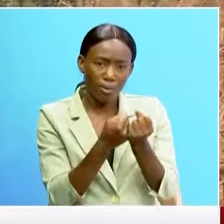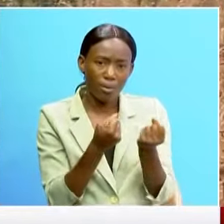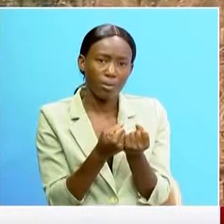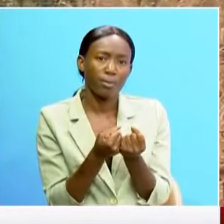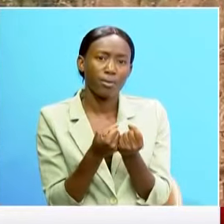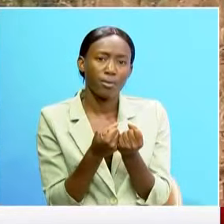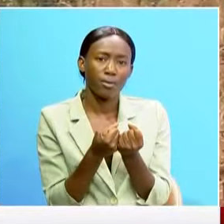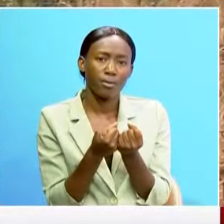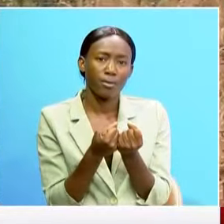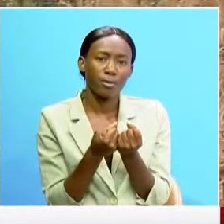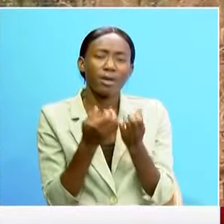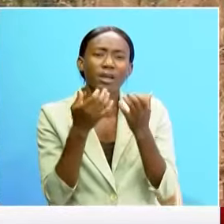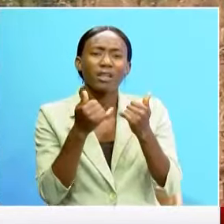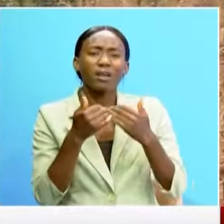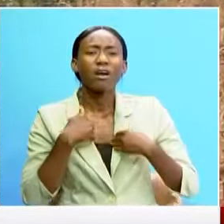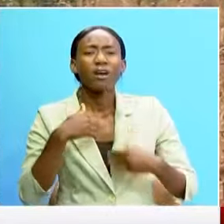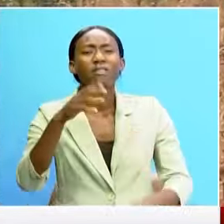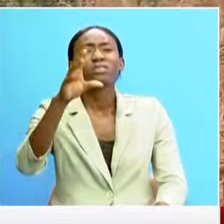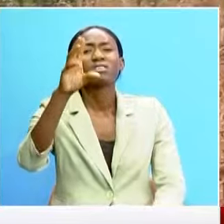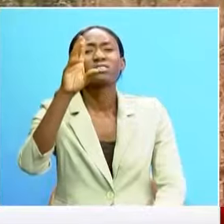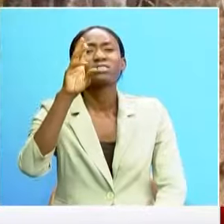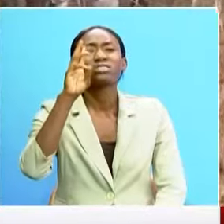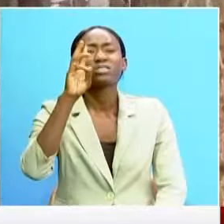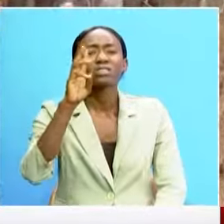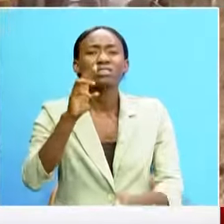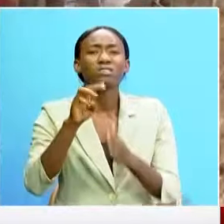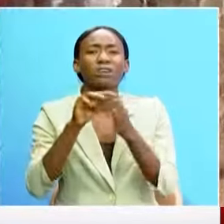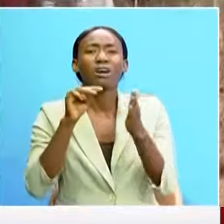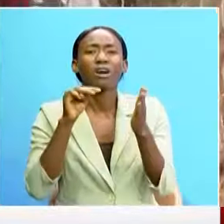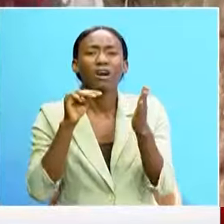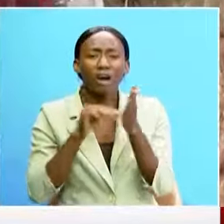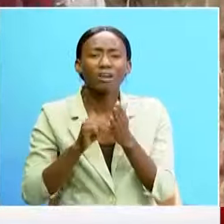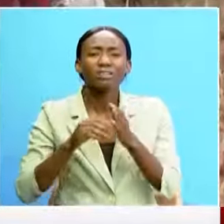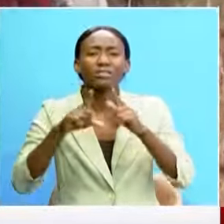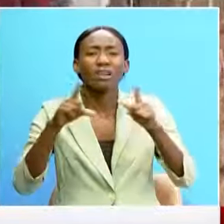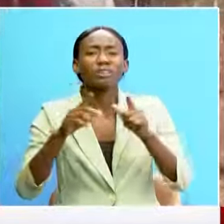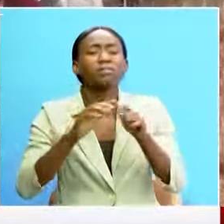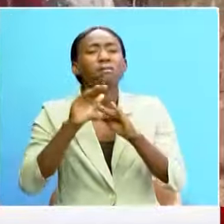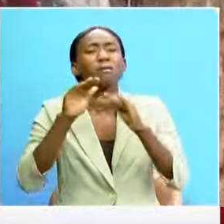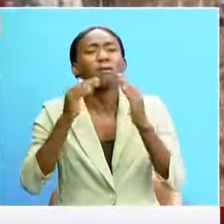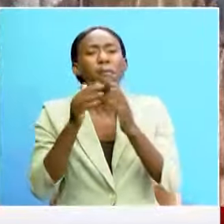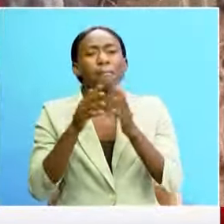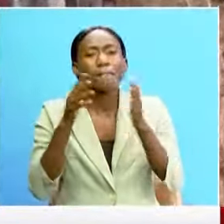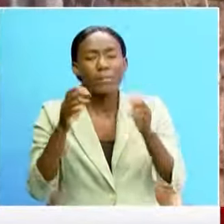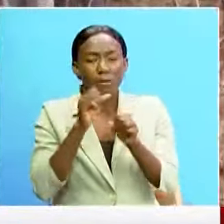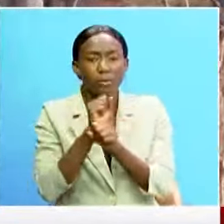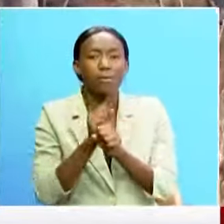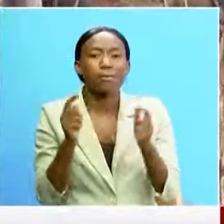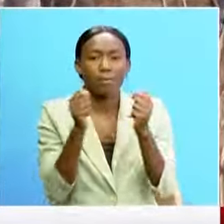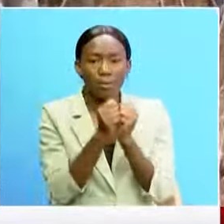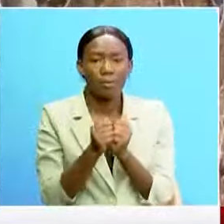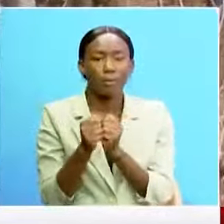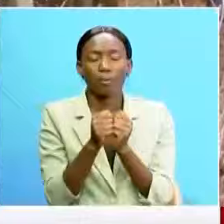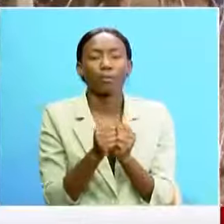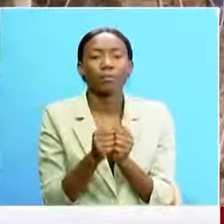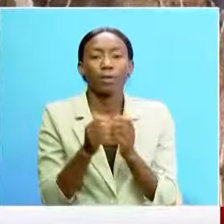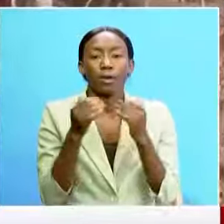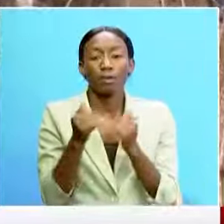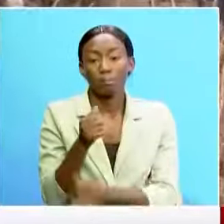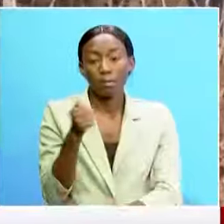In total, it's about 60,000 hectares of land. And Acting Kafue District Commissioner Dr. Perfecto Kabanshi,